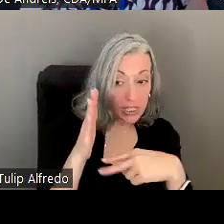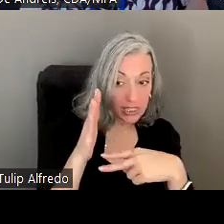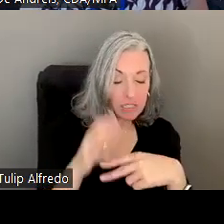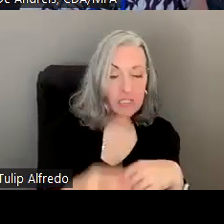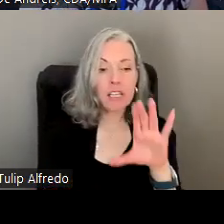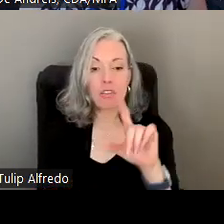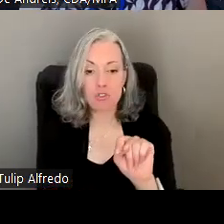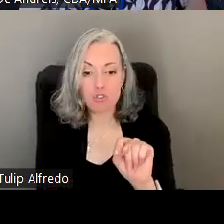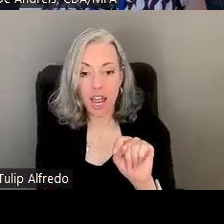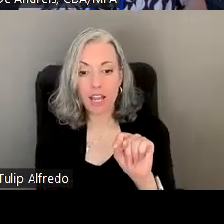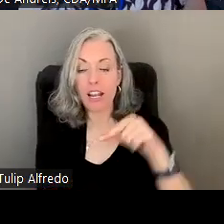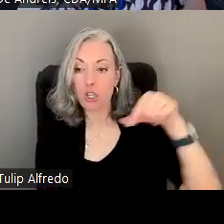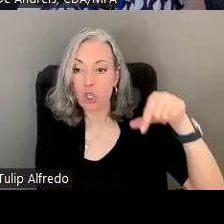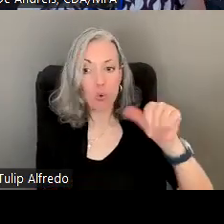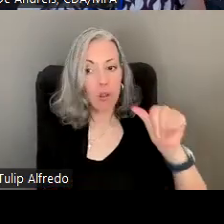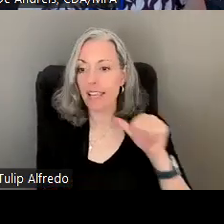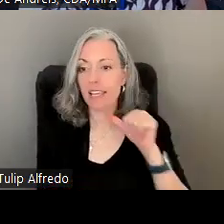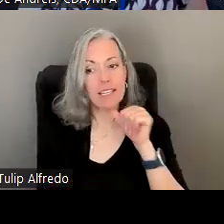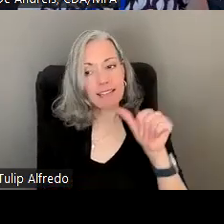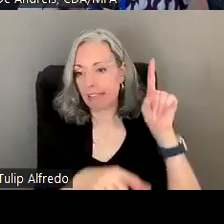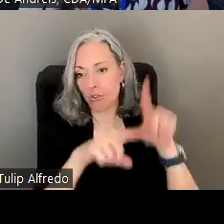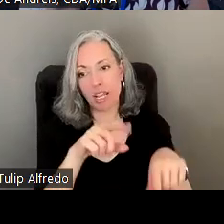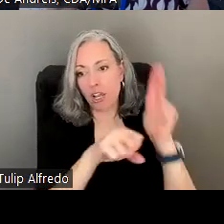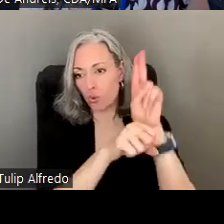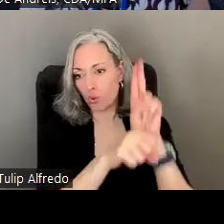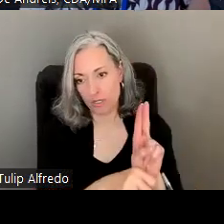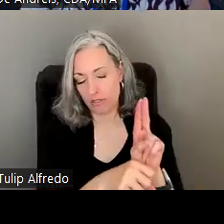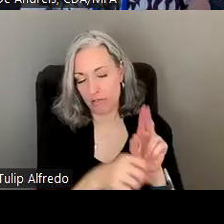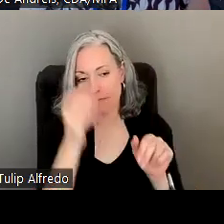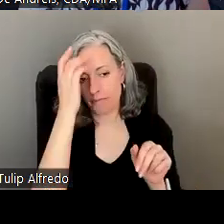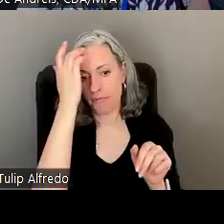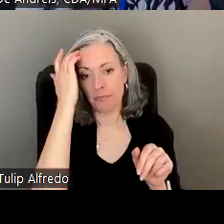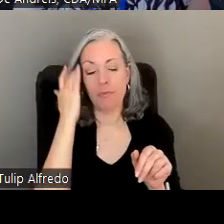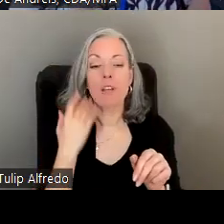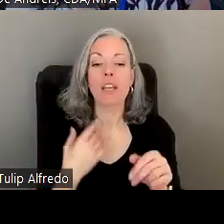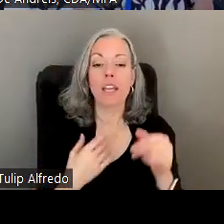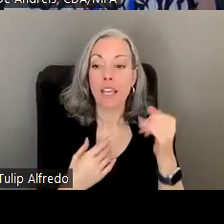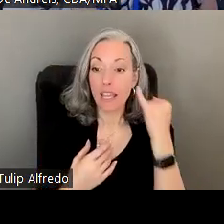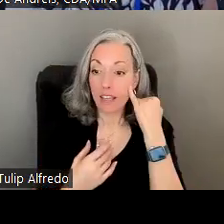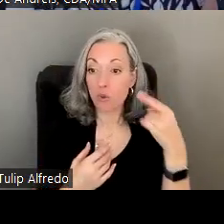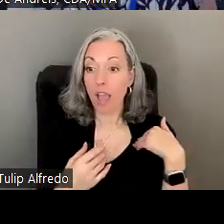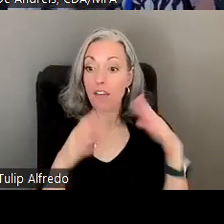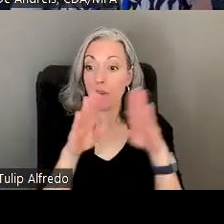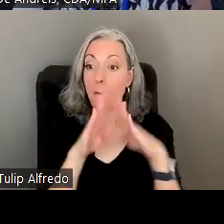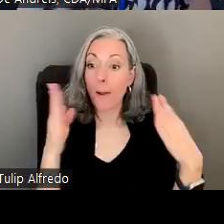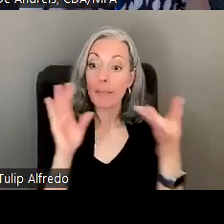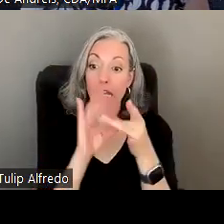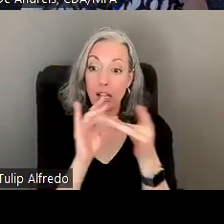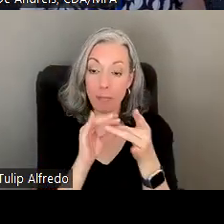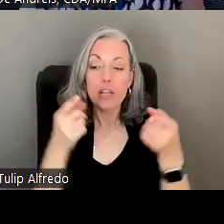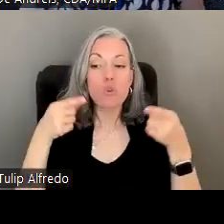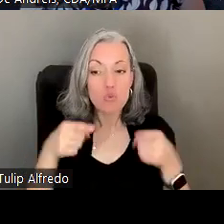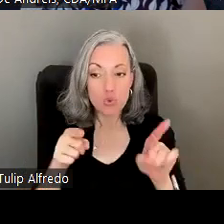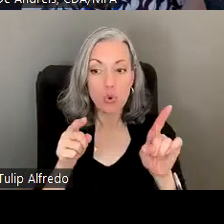and answer functions are not enabled for this meeting. We will take your public comment during public comment period. And so we